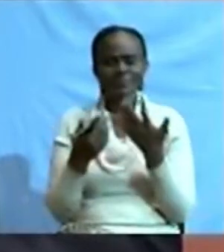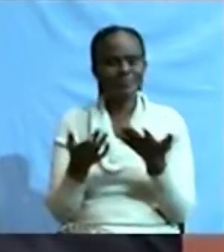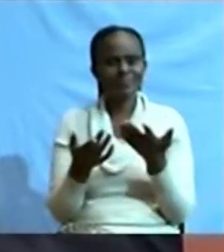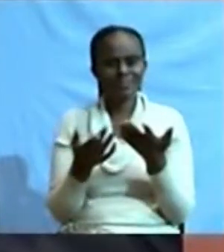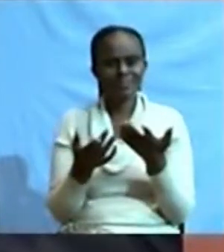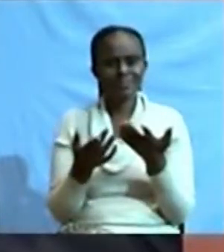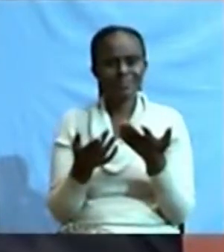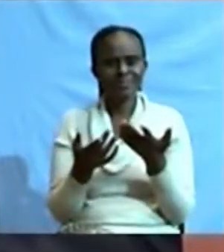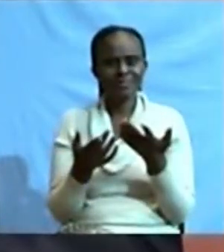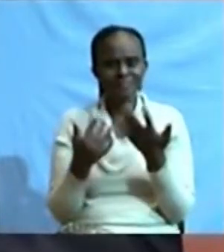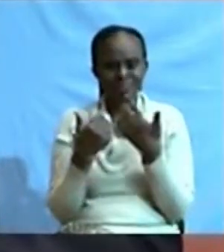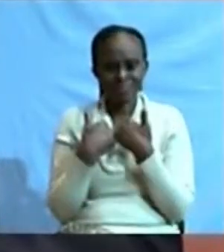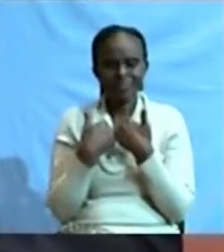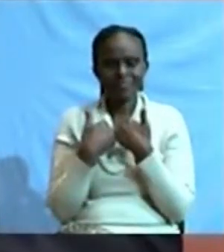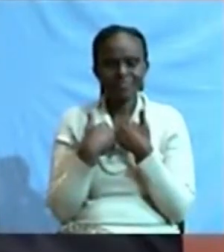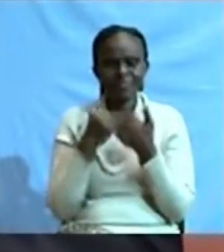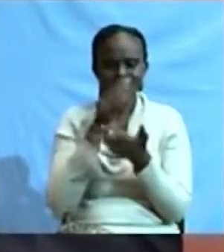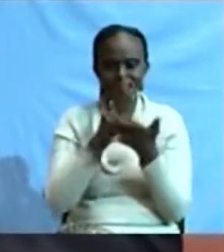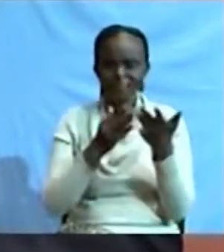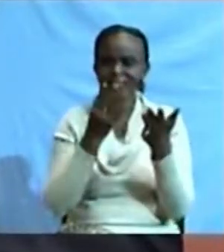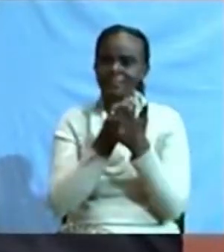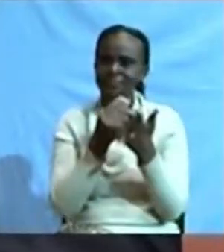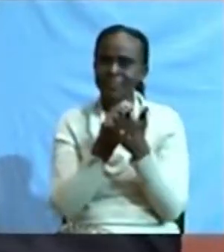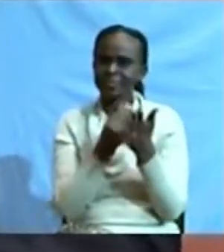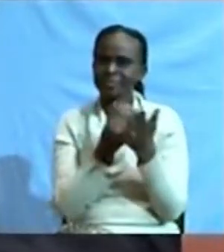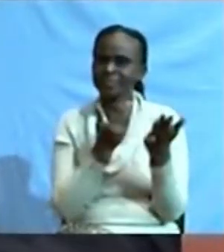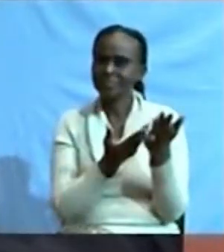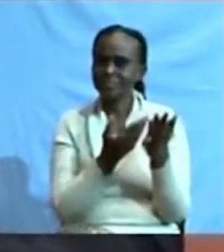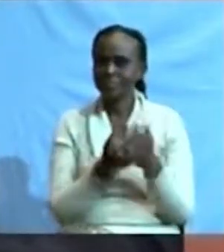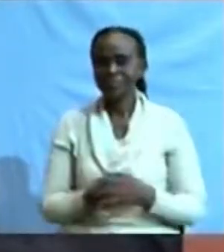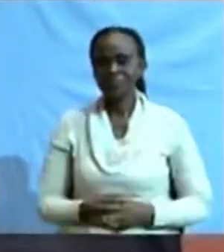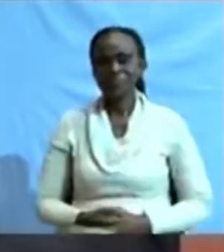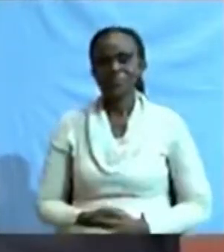so that you have some revenue?